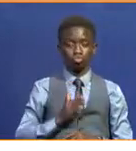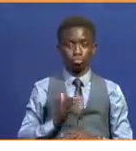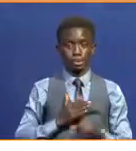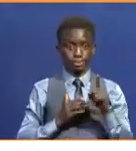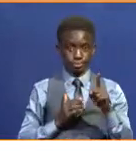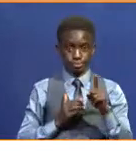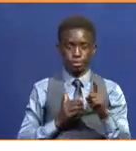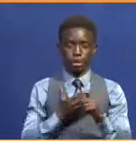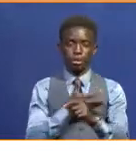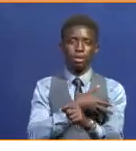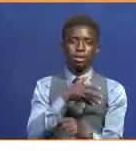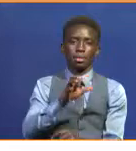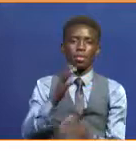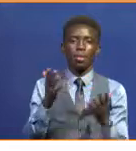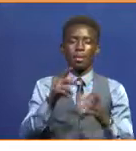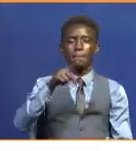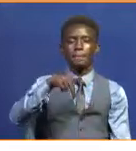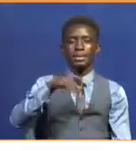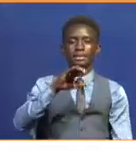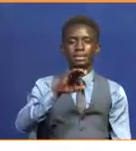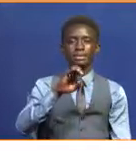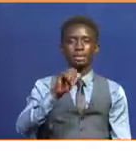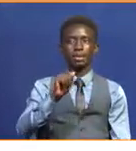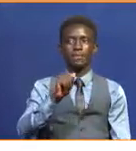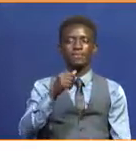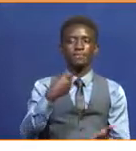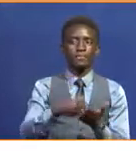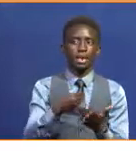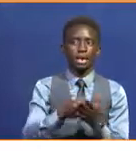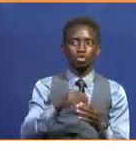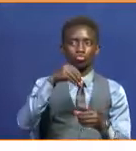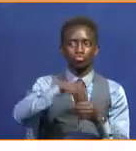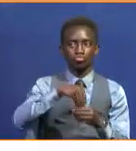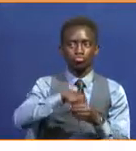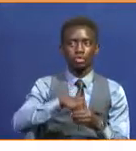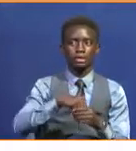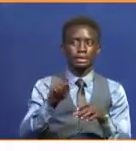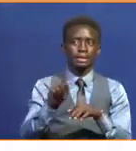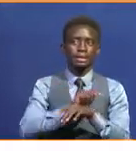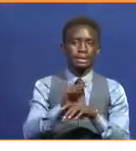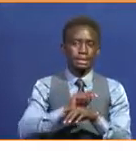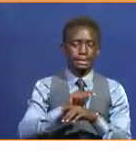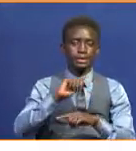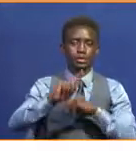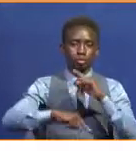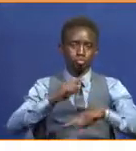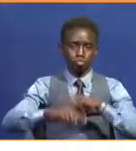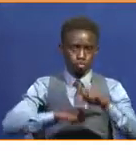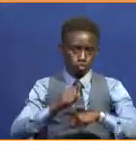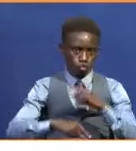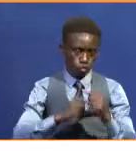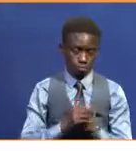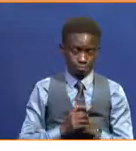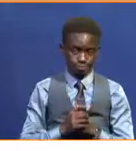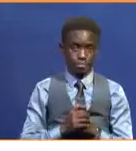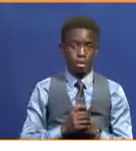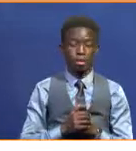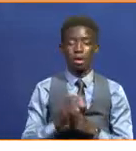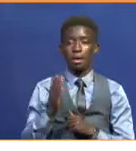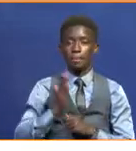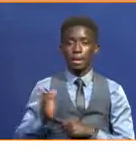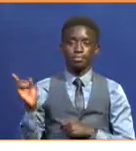PCEA, Women Financial and Social Inclusion training is currently underway, and in attendance also